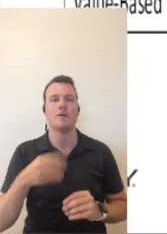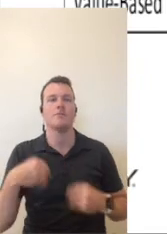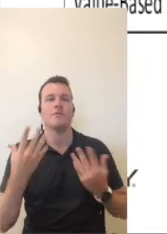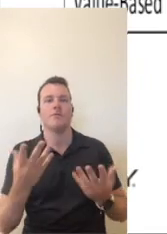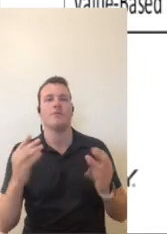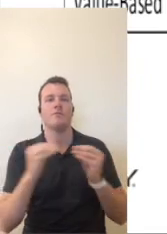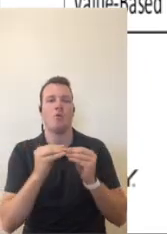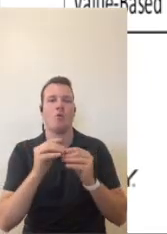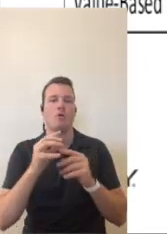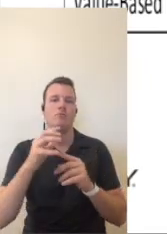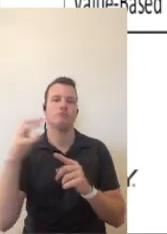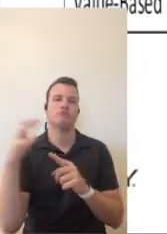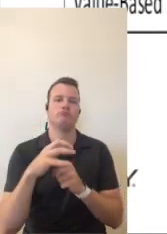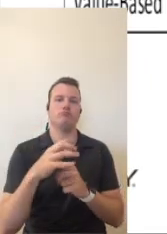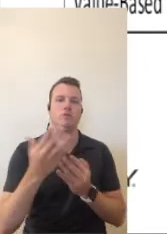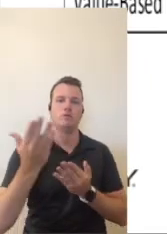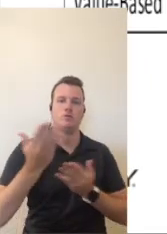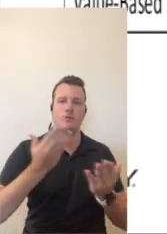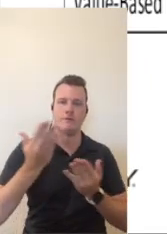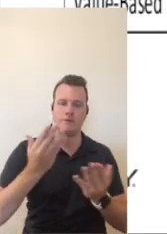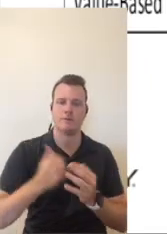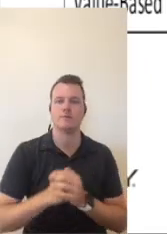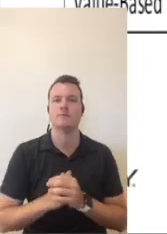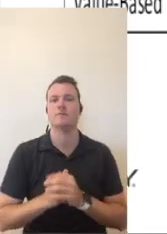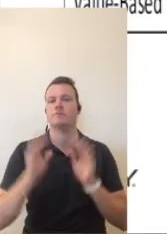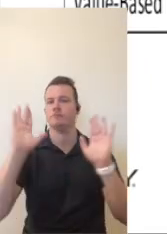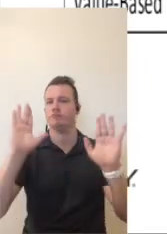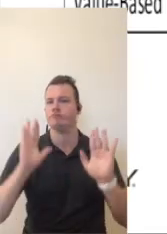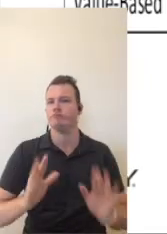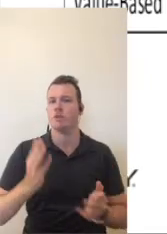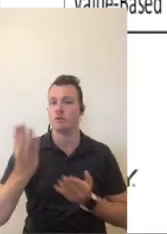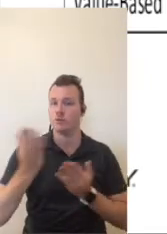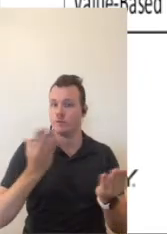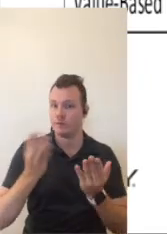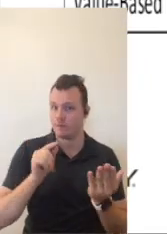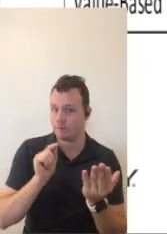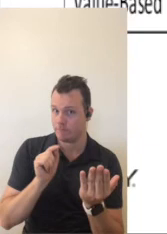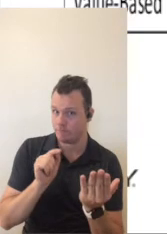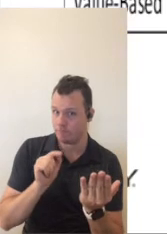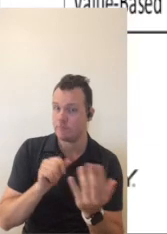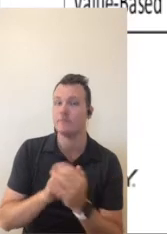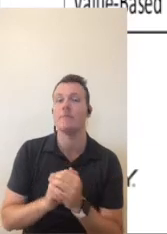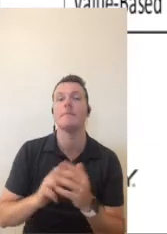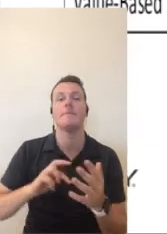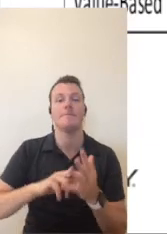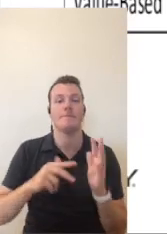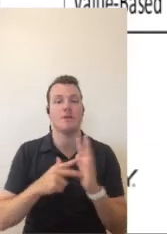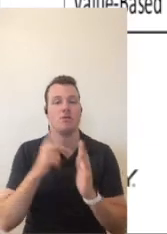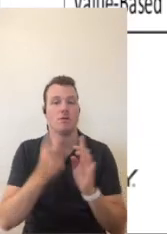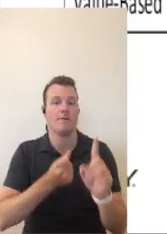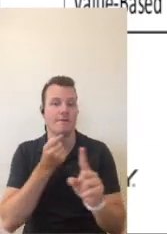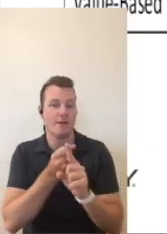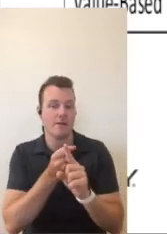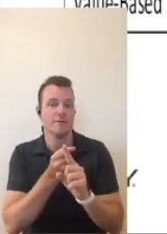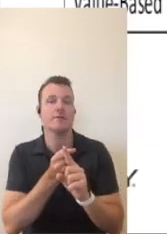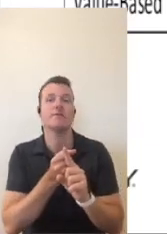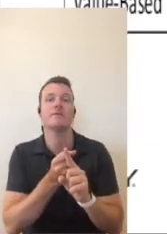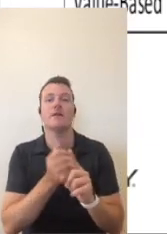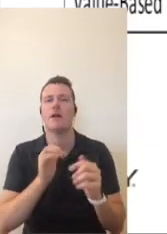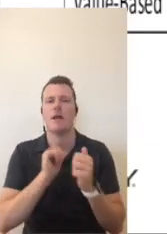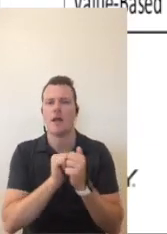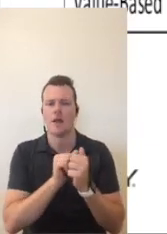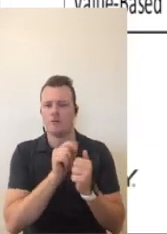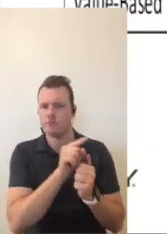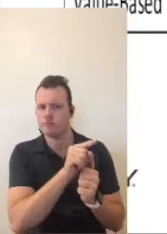to be higher. And the reason it's higher is I'm providing an exemplary service. Because I'm providing an